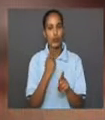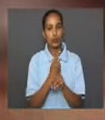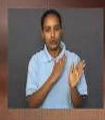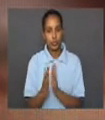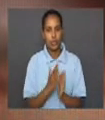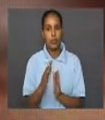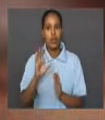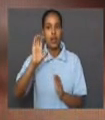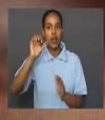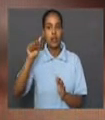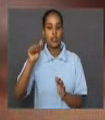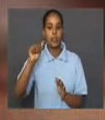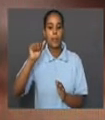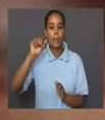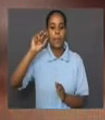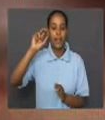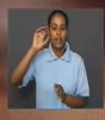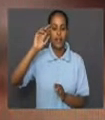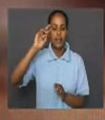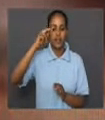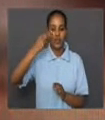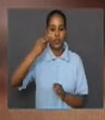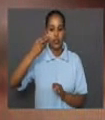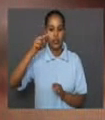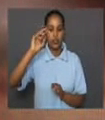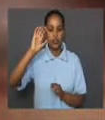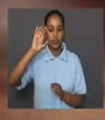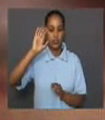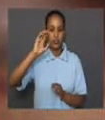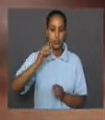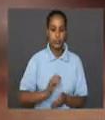produces calcium nitride.